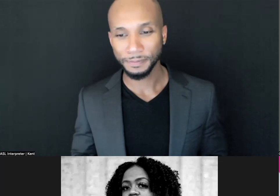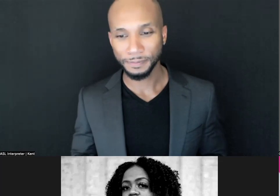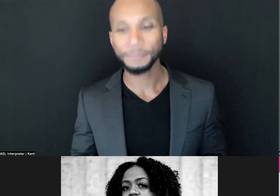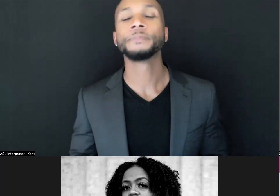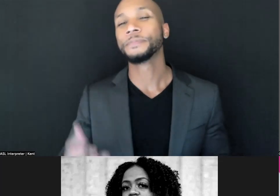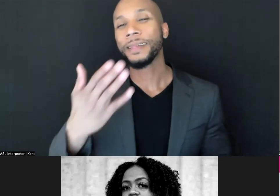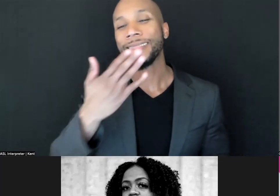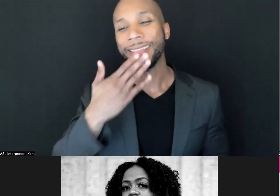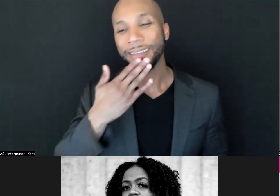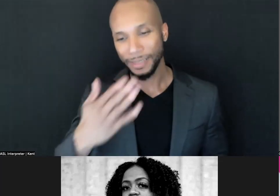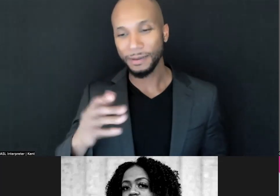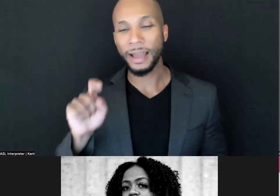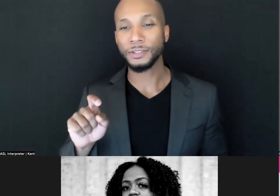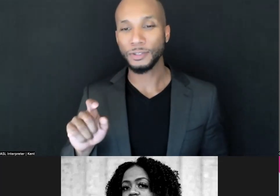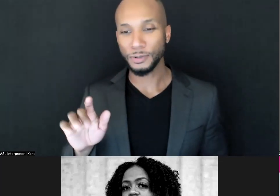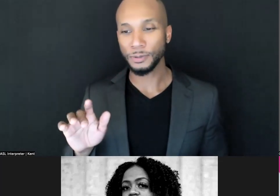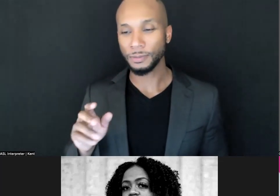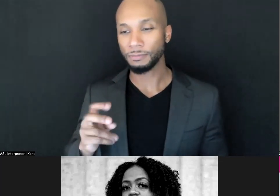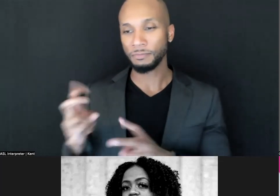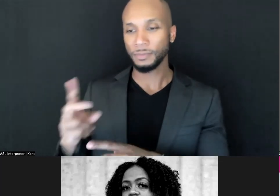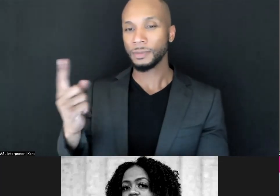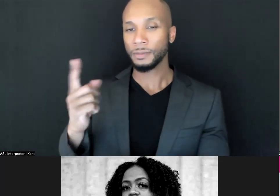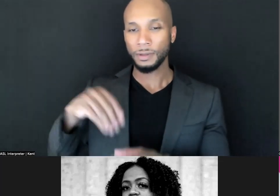Thank you. I had to put something in the chat.